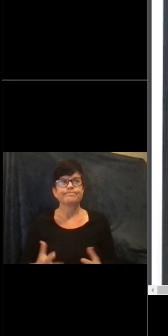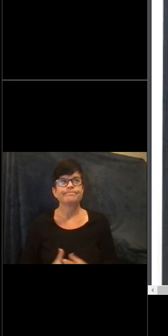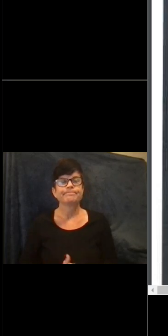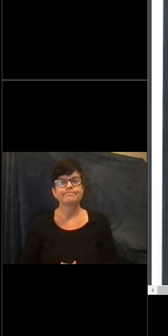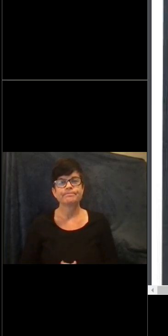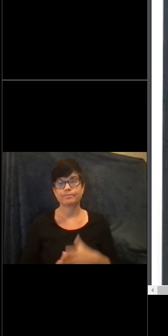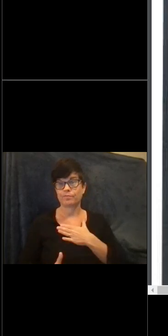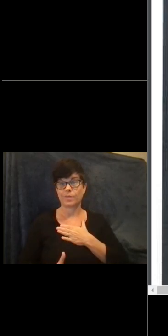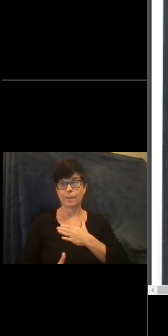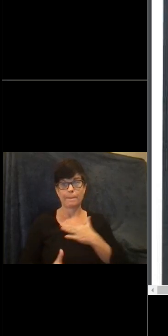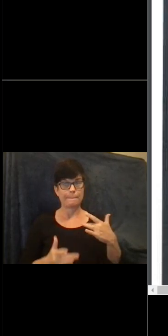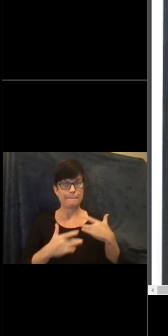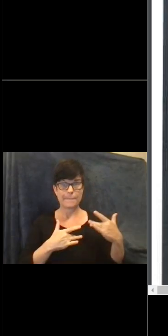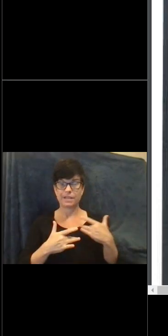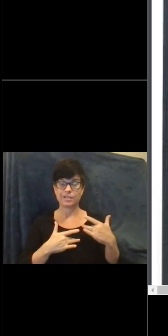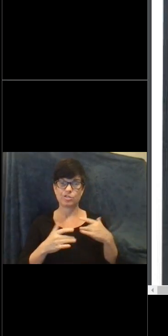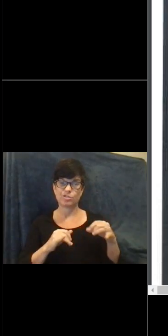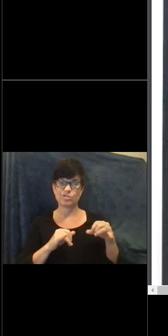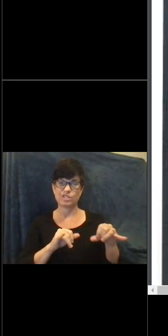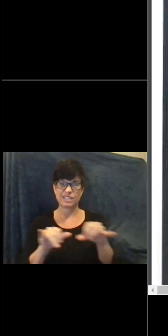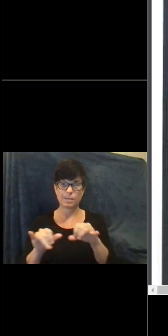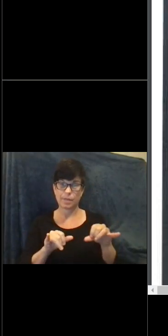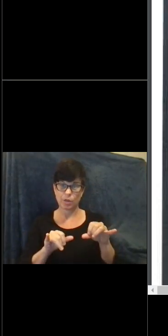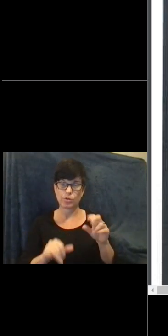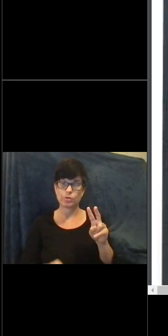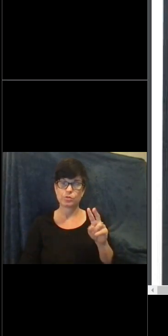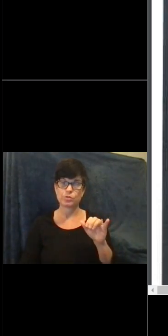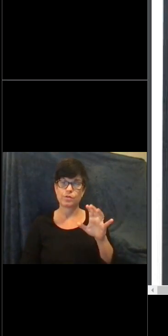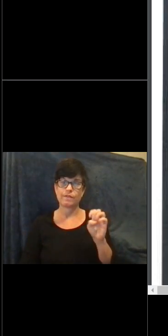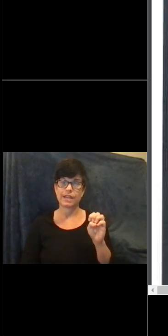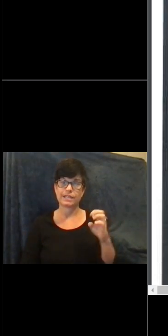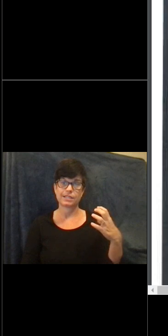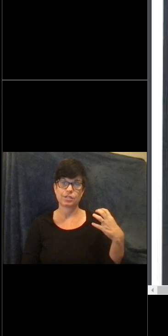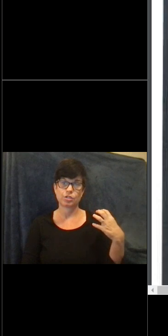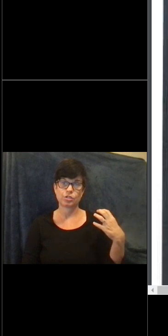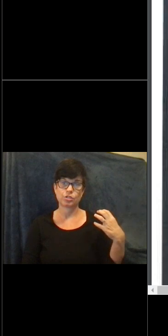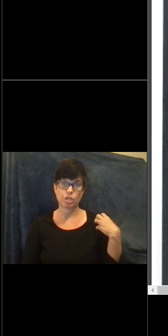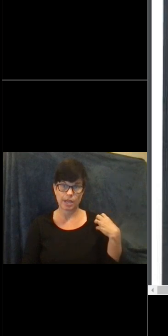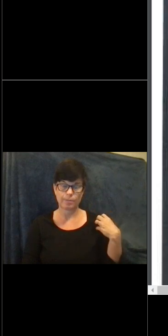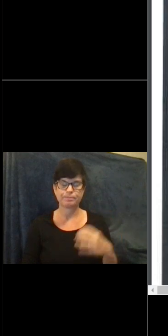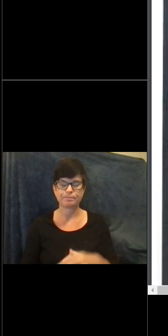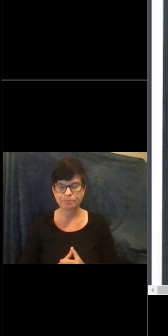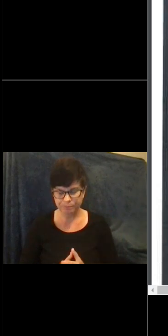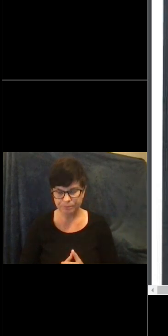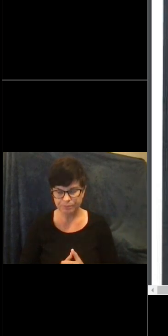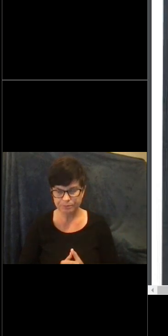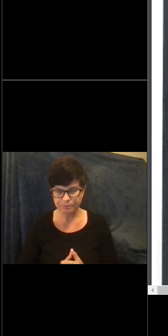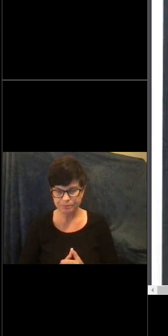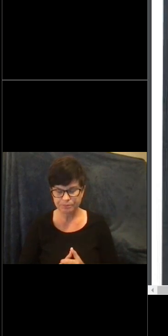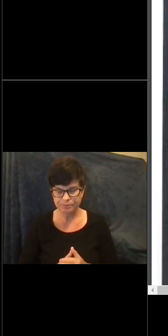my concerns are similar to Vice Chair, and that is that